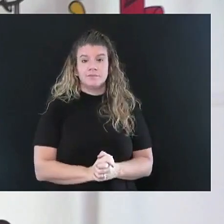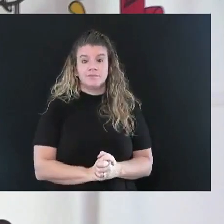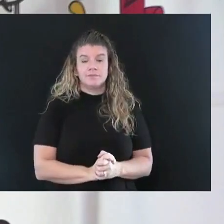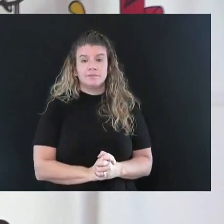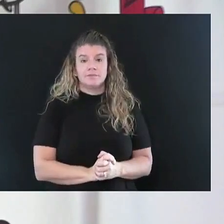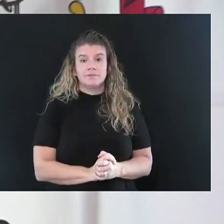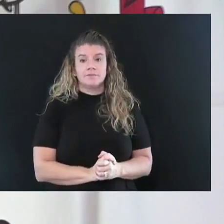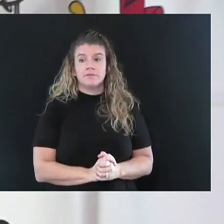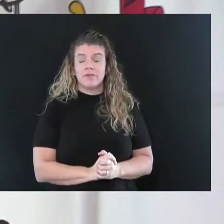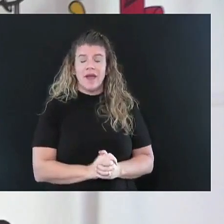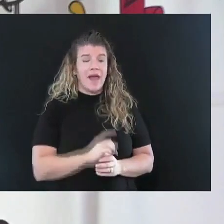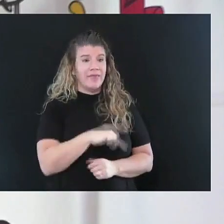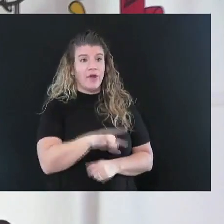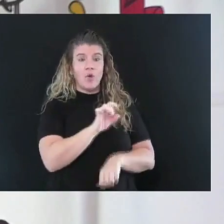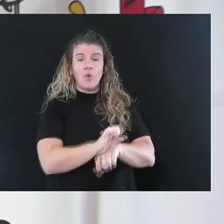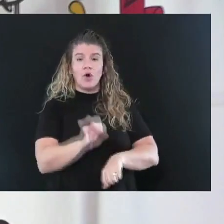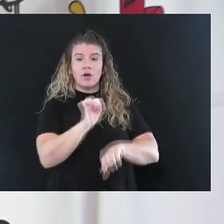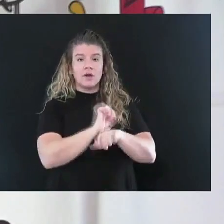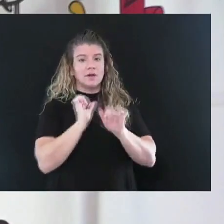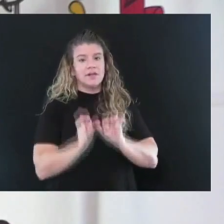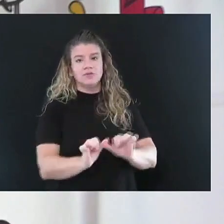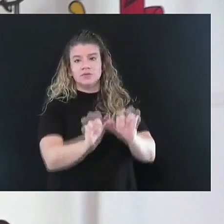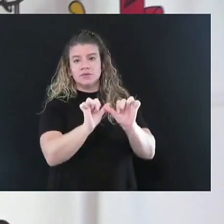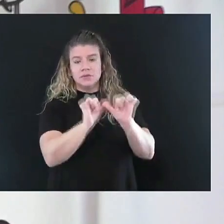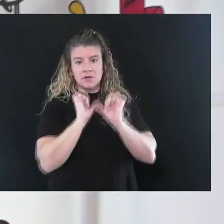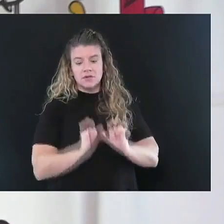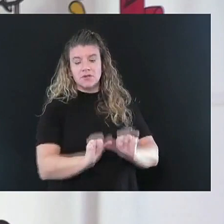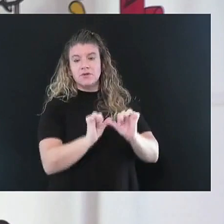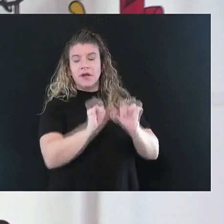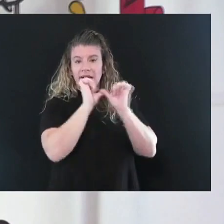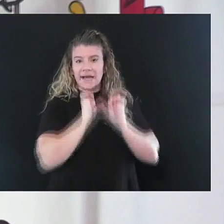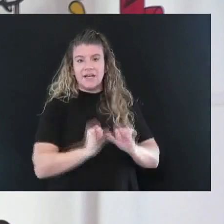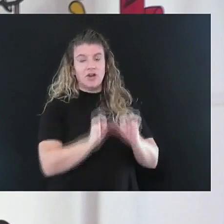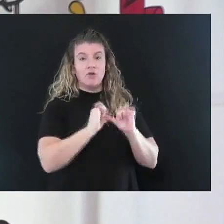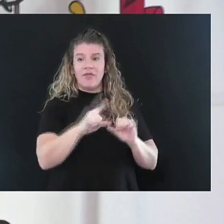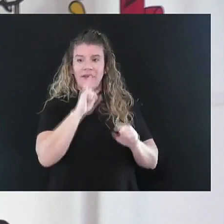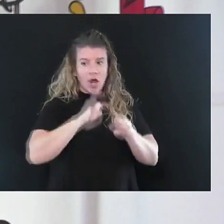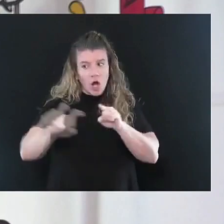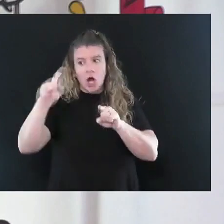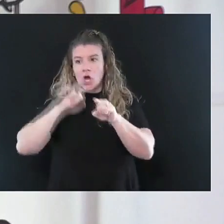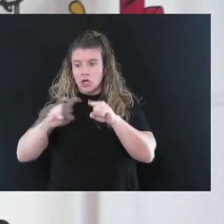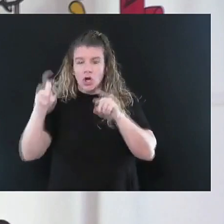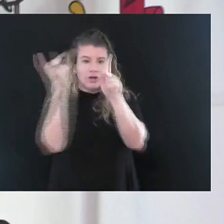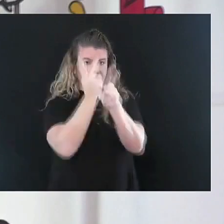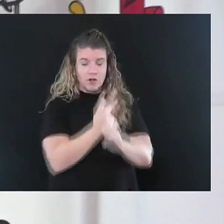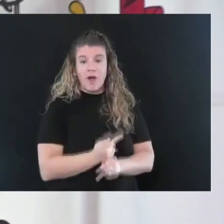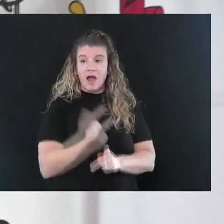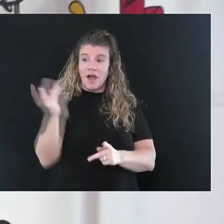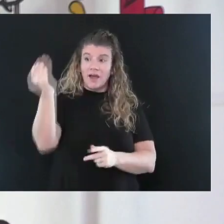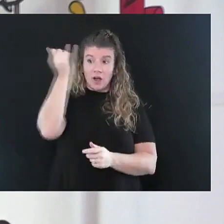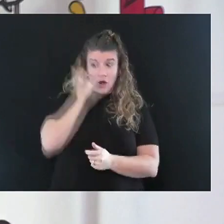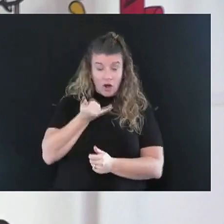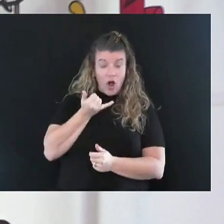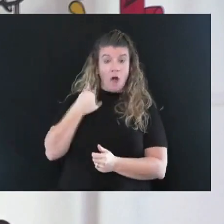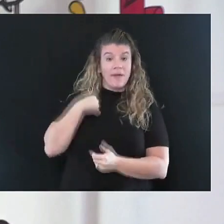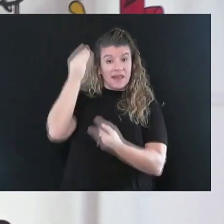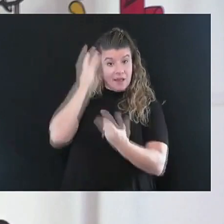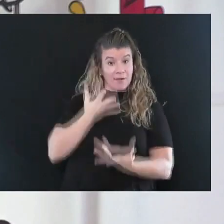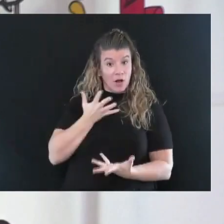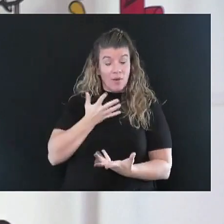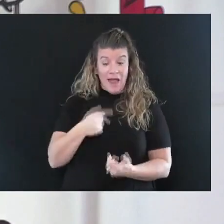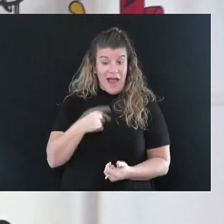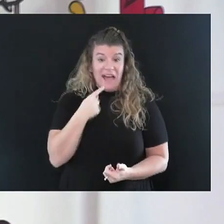and the work continues to go and they continue to call Now, I've said this over and over and